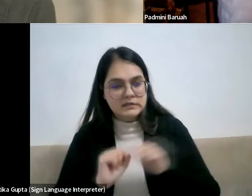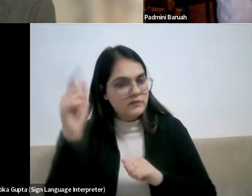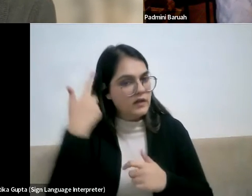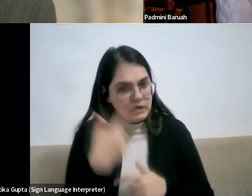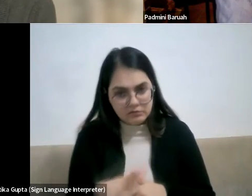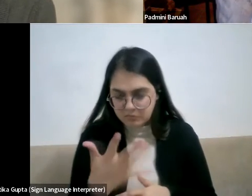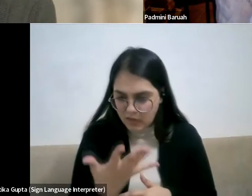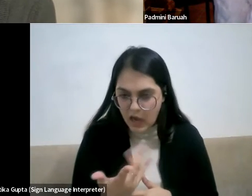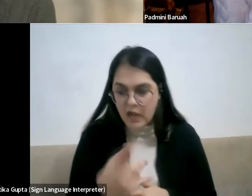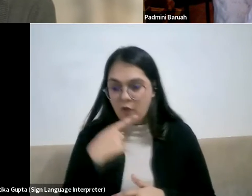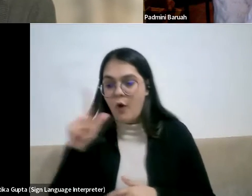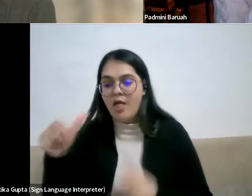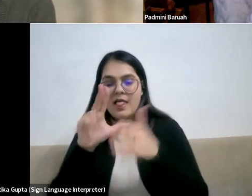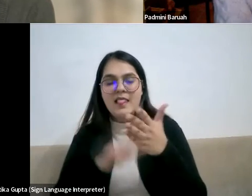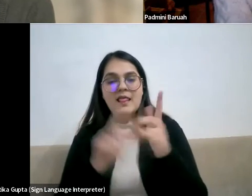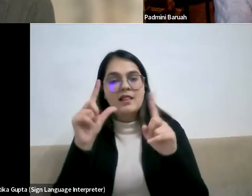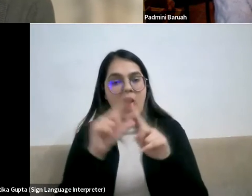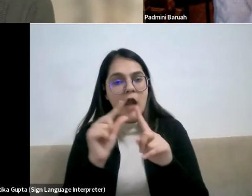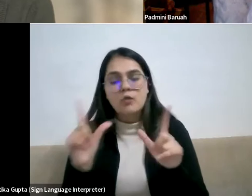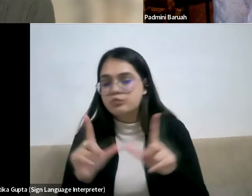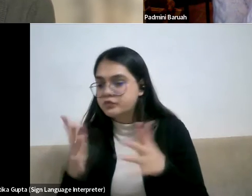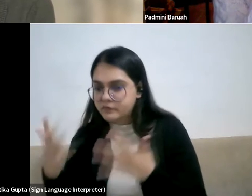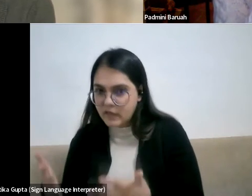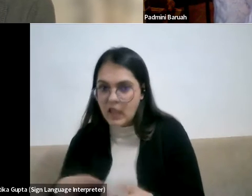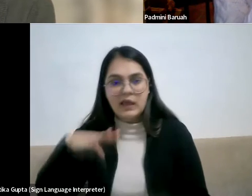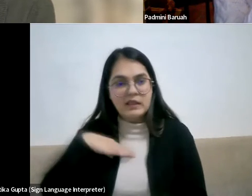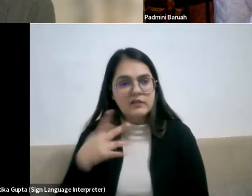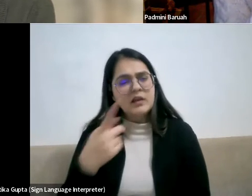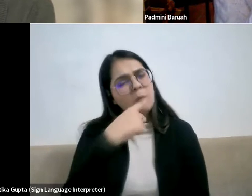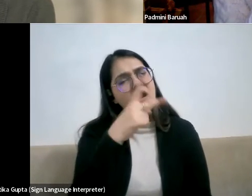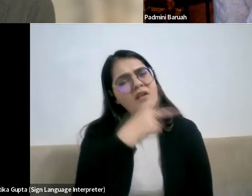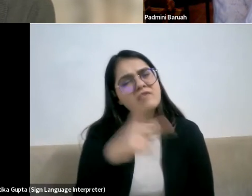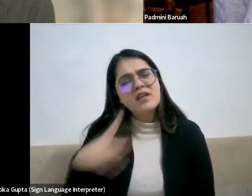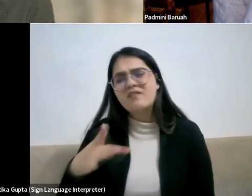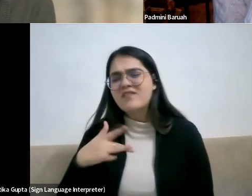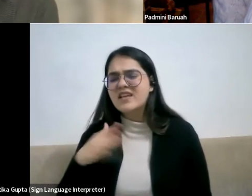not enough on their own. It becomes this huge challenge.